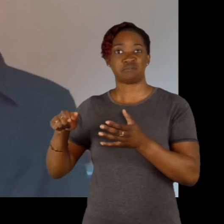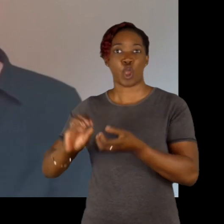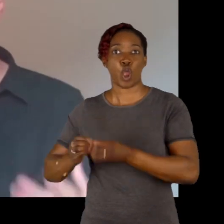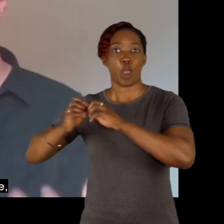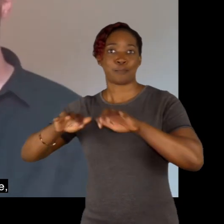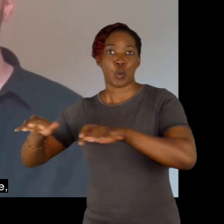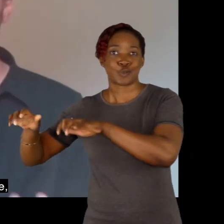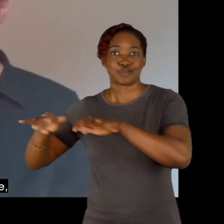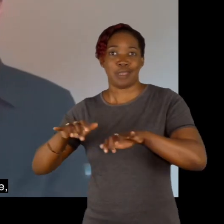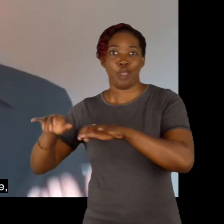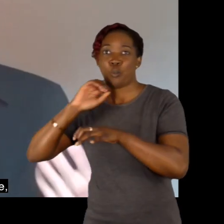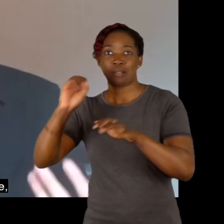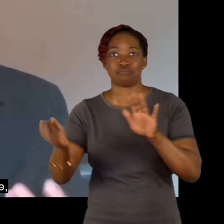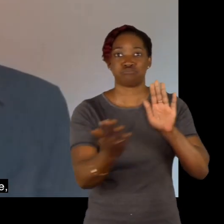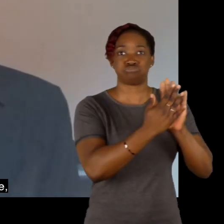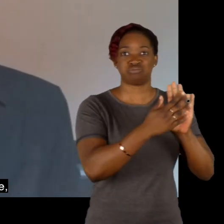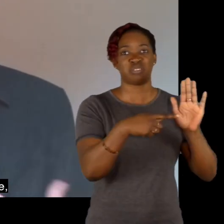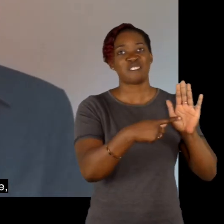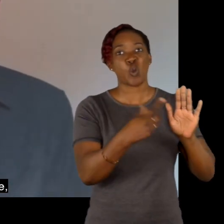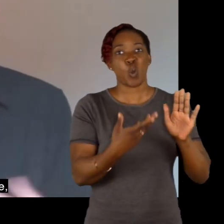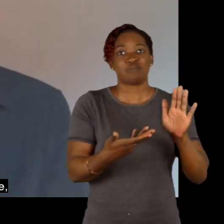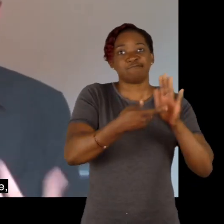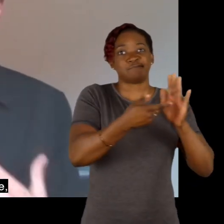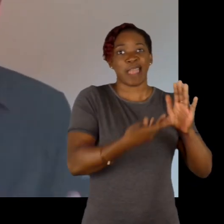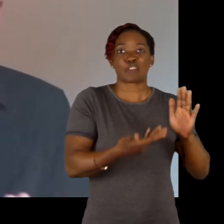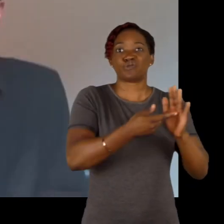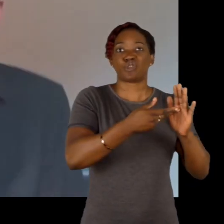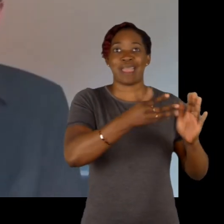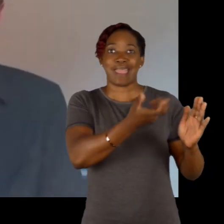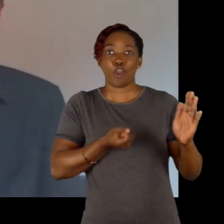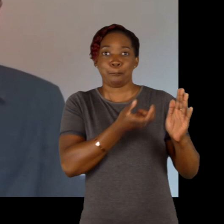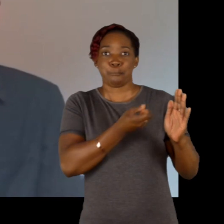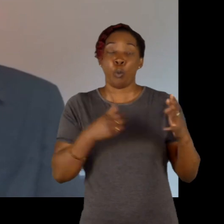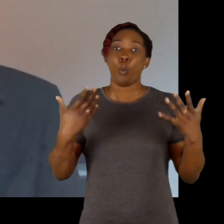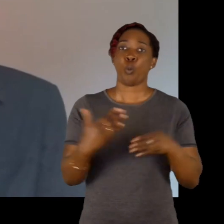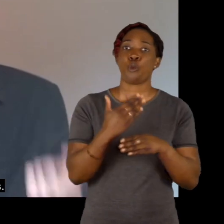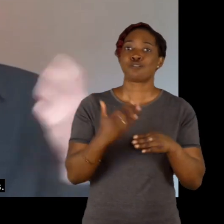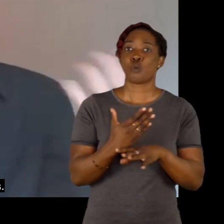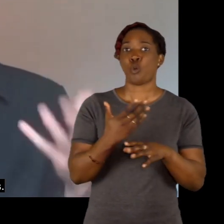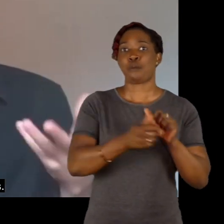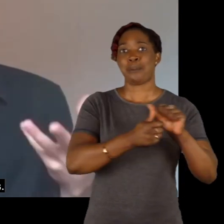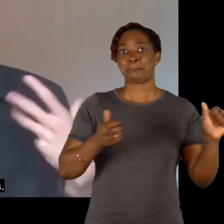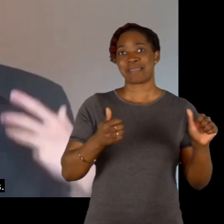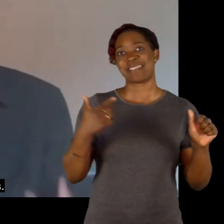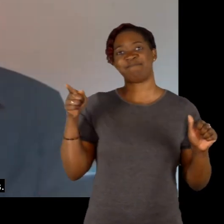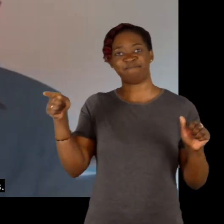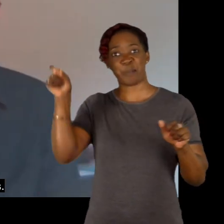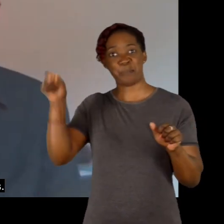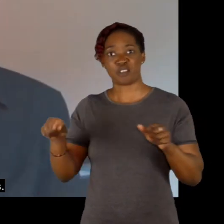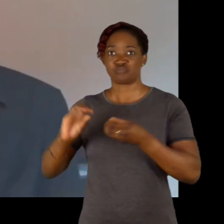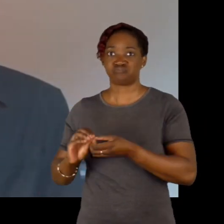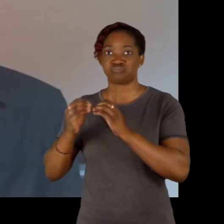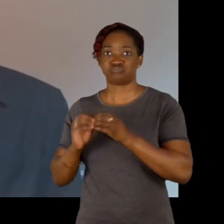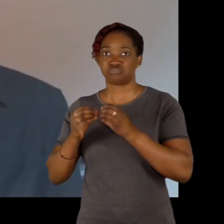and then put it up on a library as a way of gaining some passive income. Or it might be that they work for a company that produces jingles for